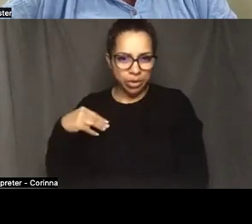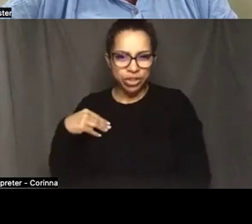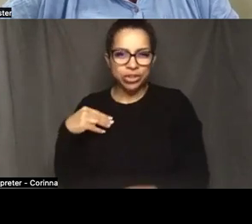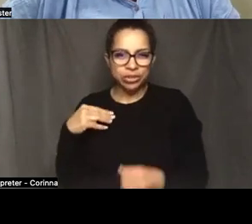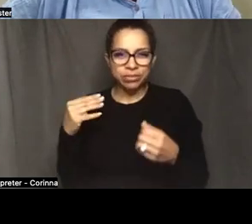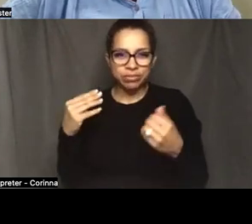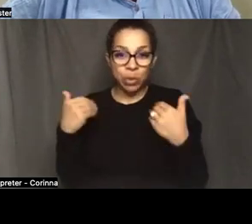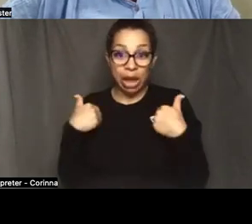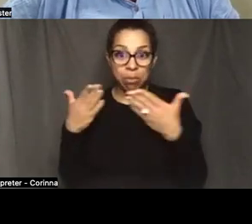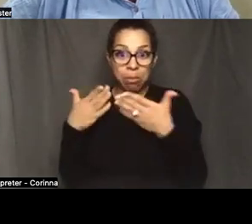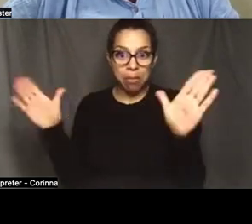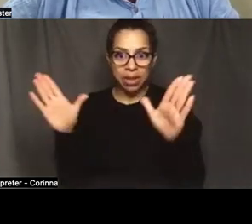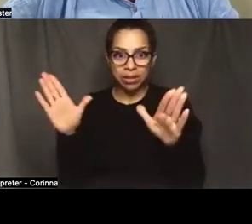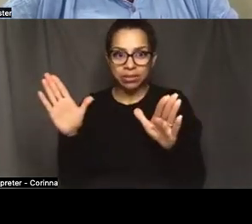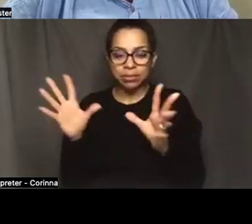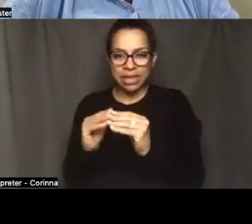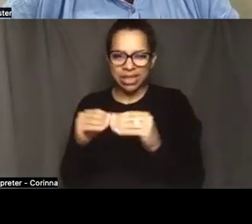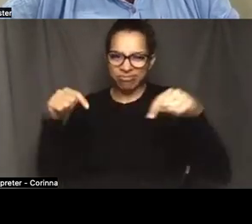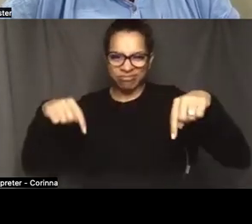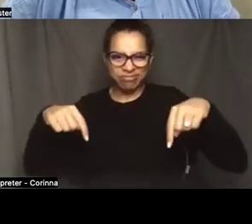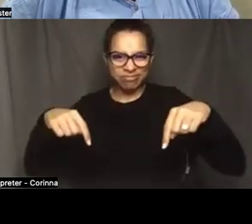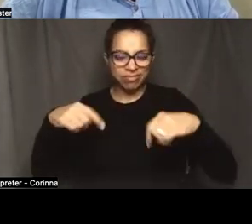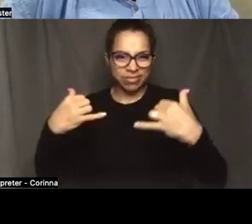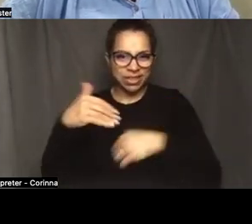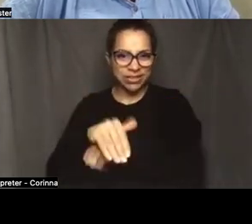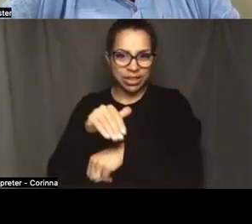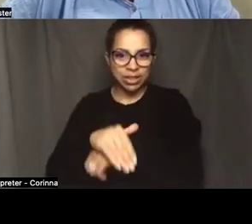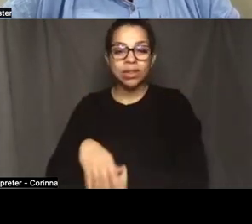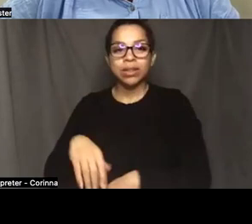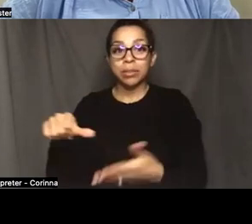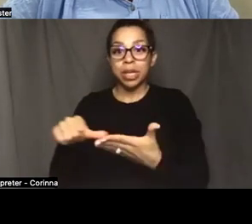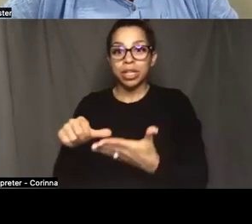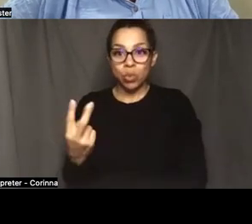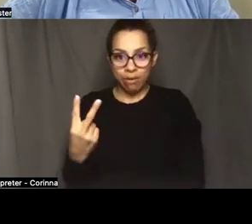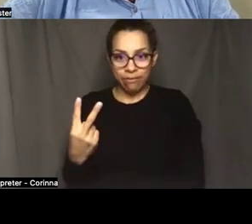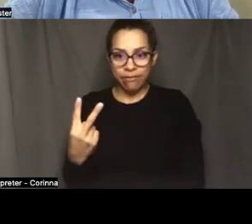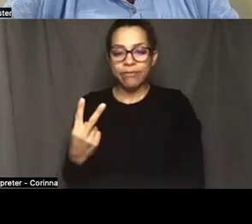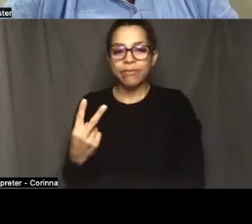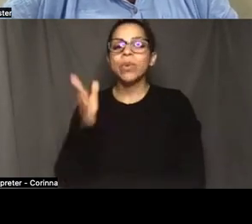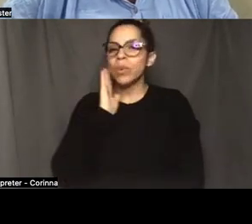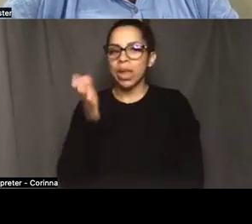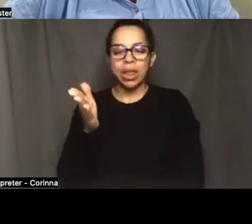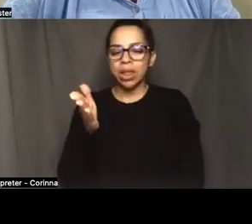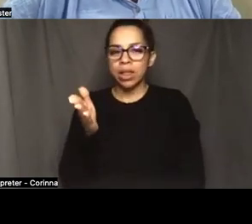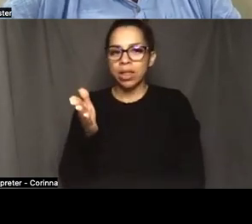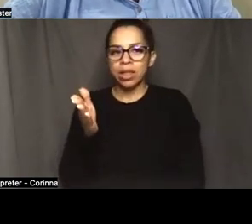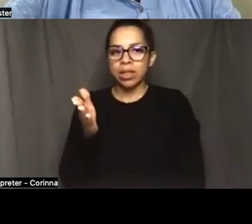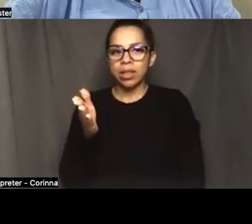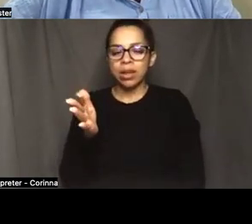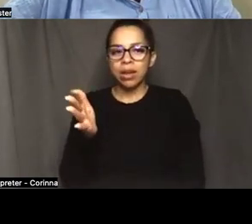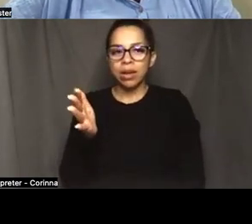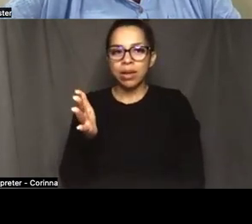evening. On page 12, we will be replacing the